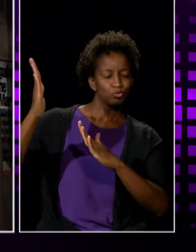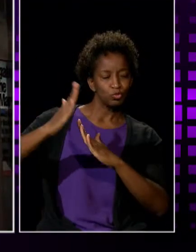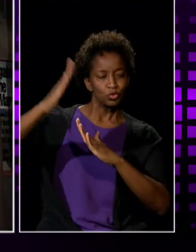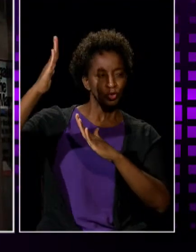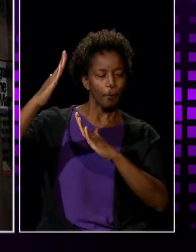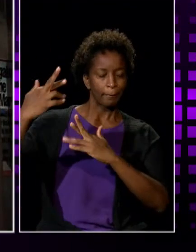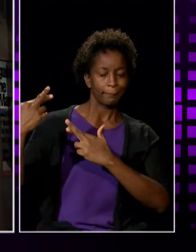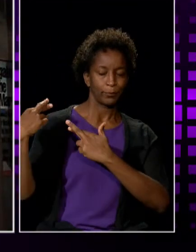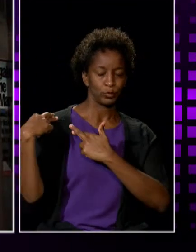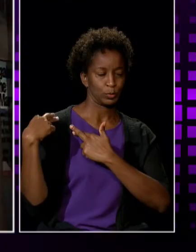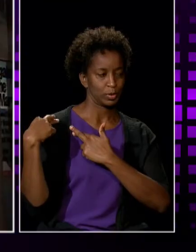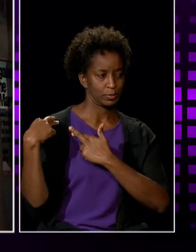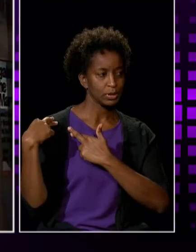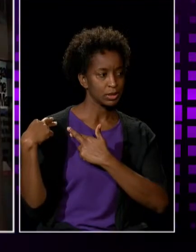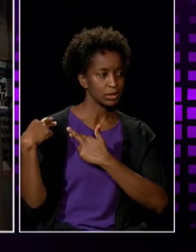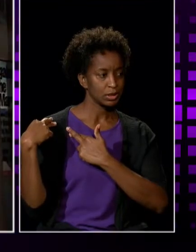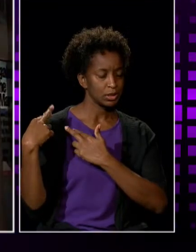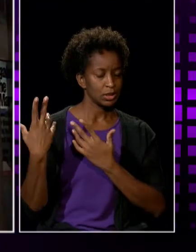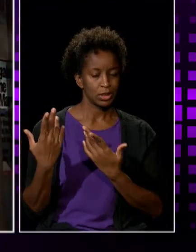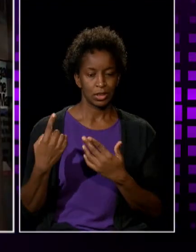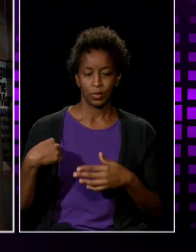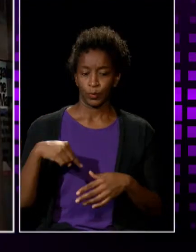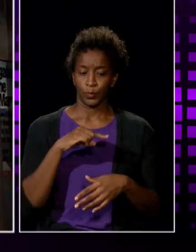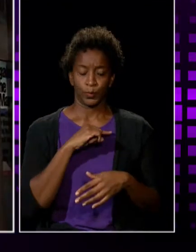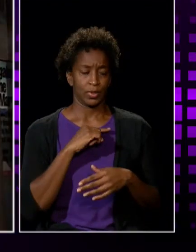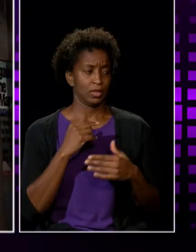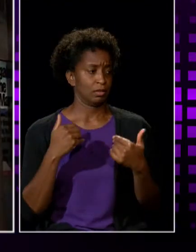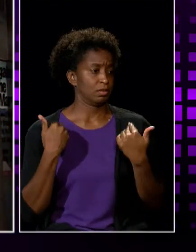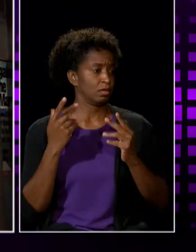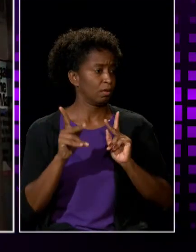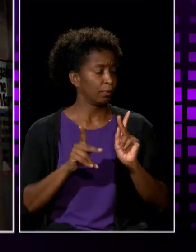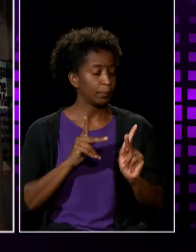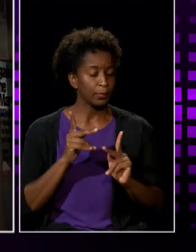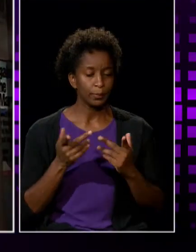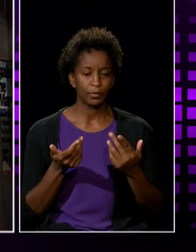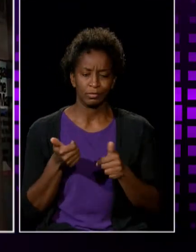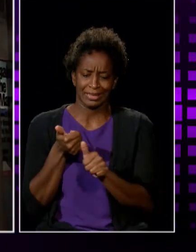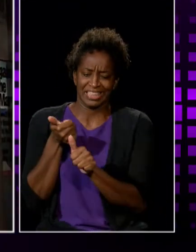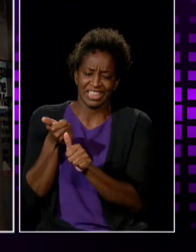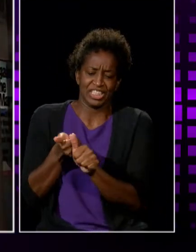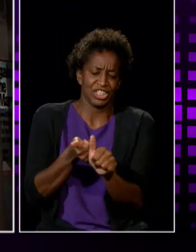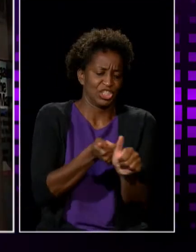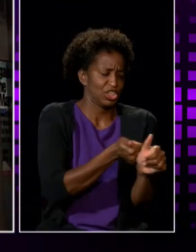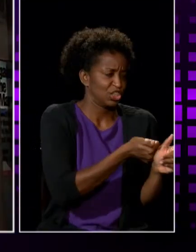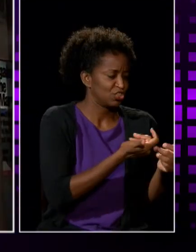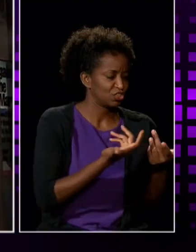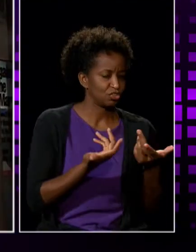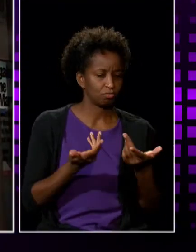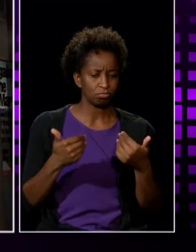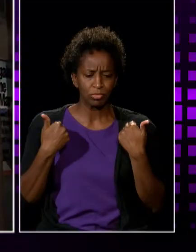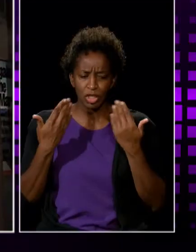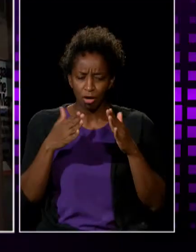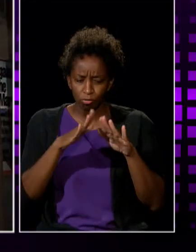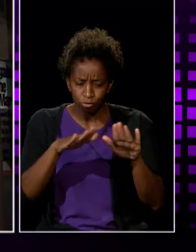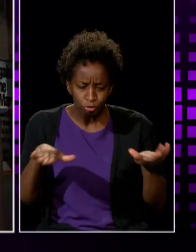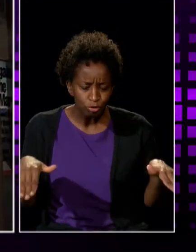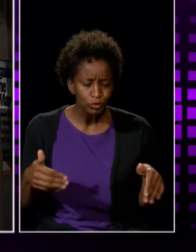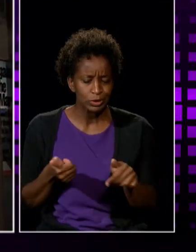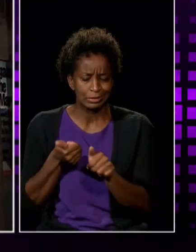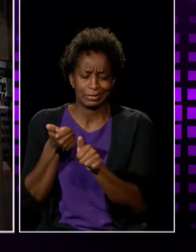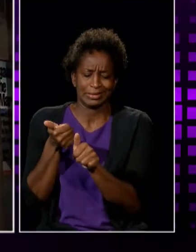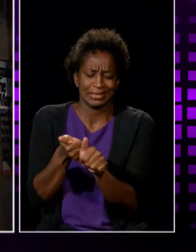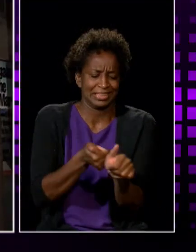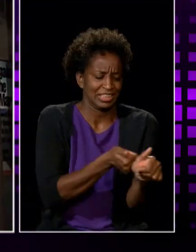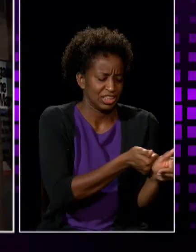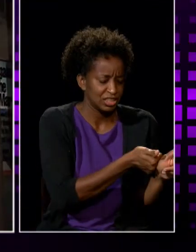single person, every single one of us as young people, every young child can have a sense that